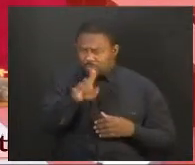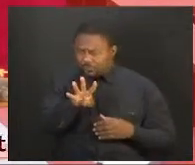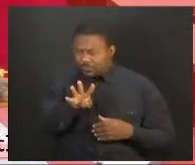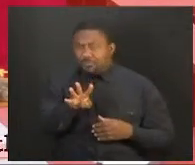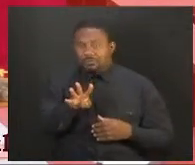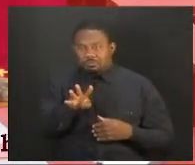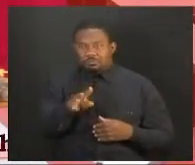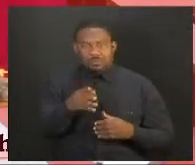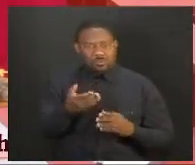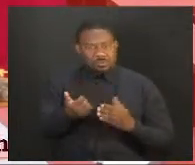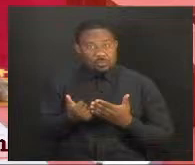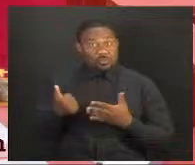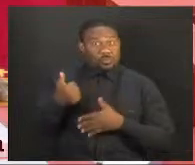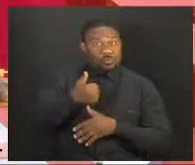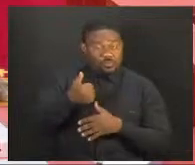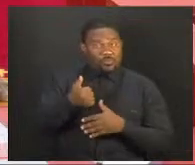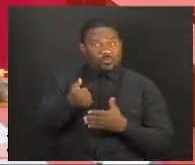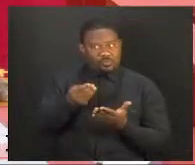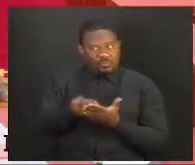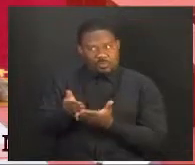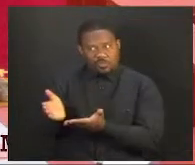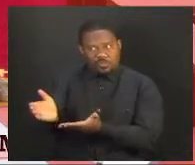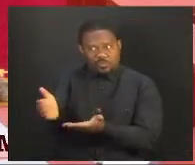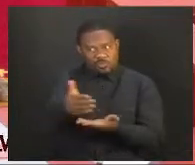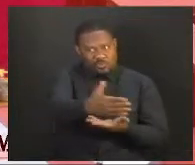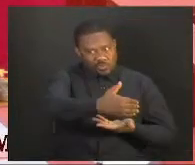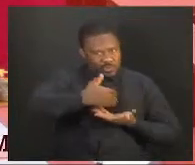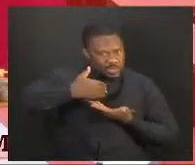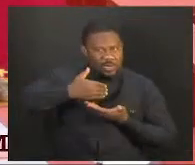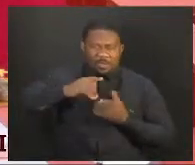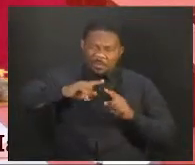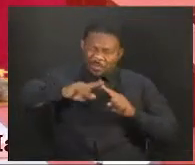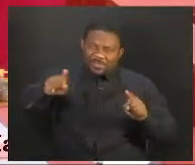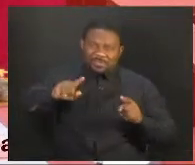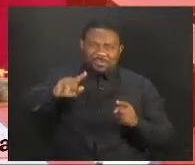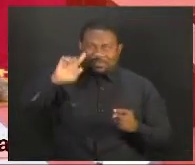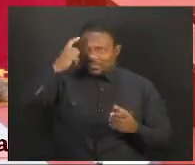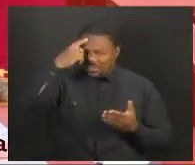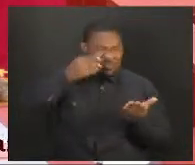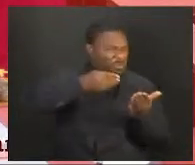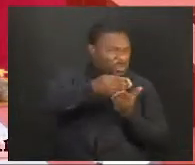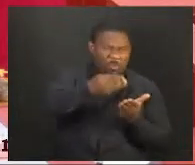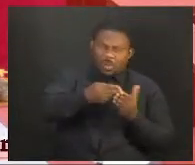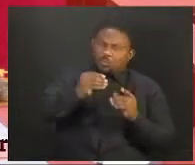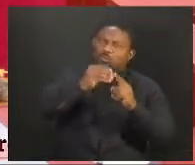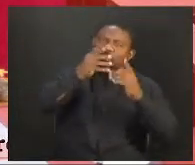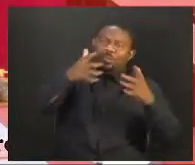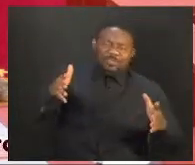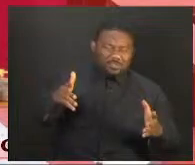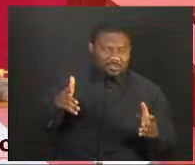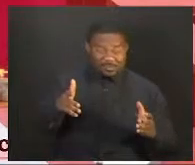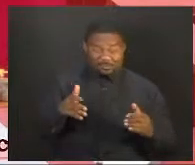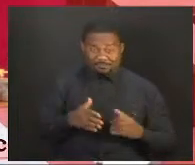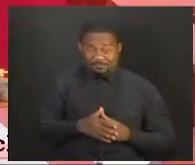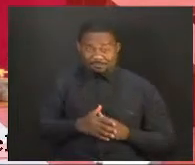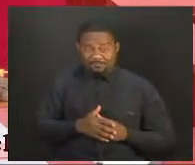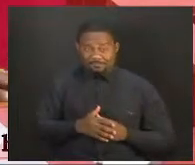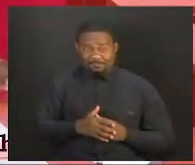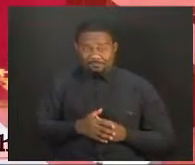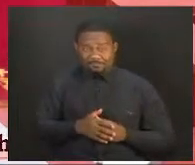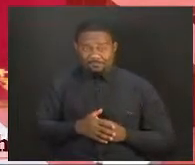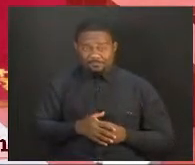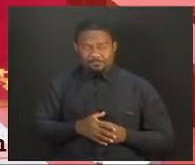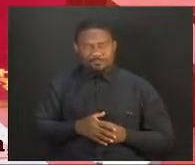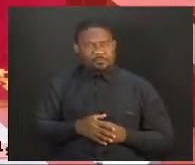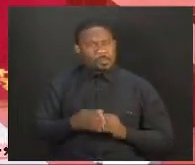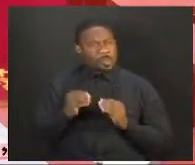collection, but with significant expenditure overruns. In addition, large arrests were